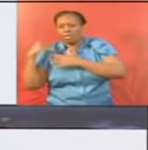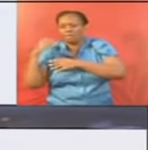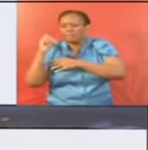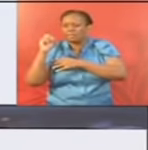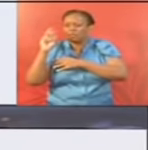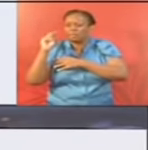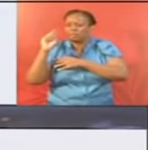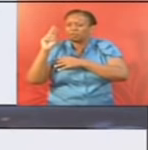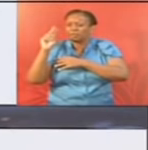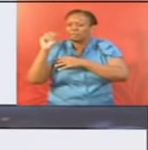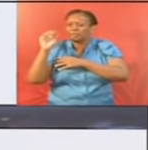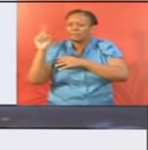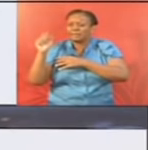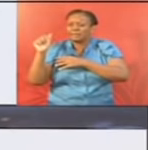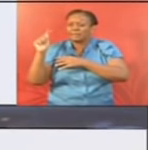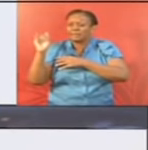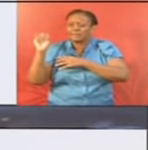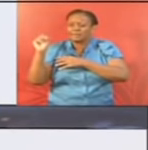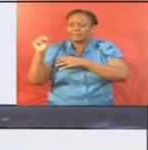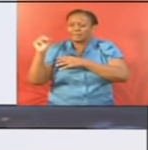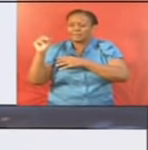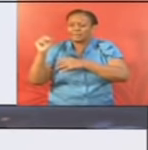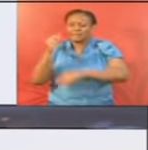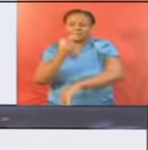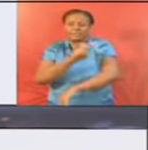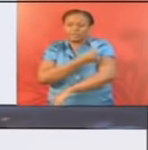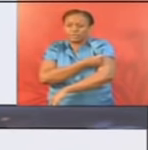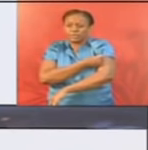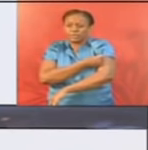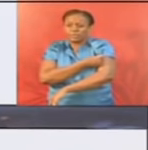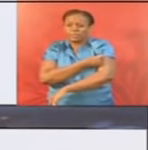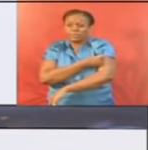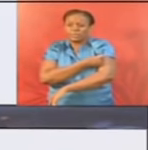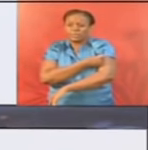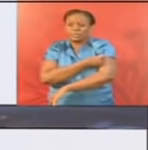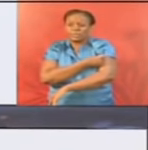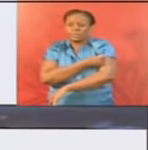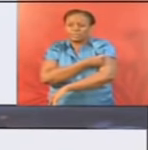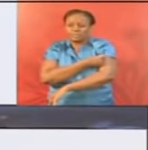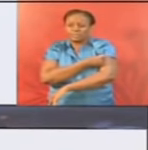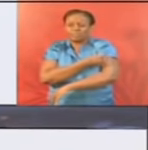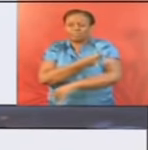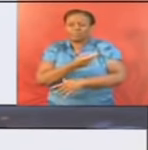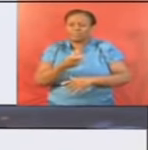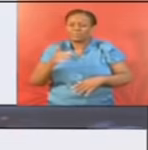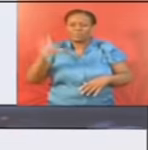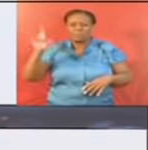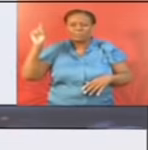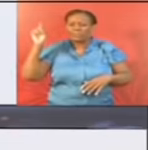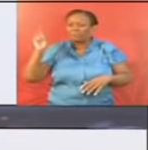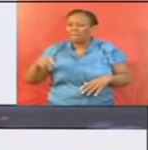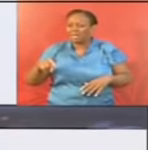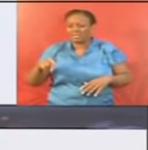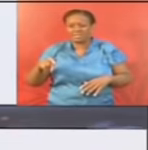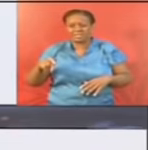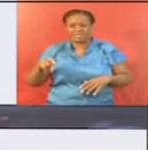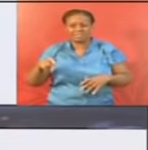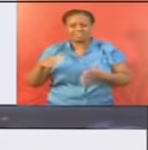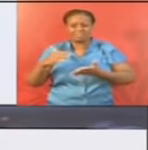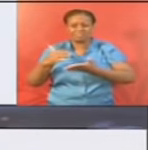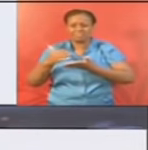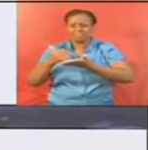healthy and reduce burdens on health services so they can respond more effectively to